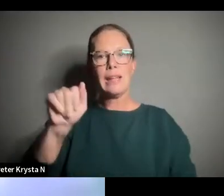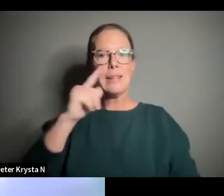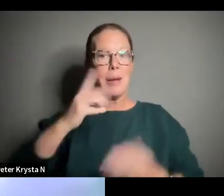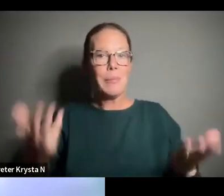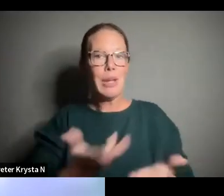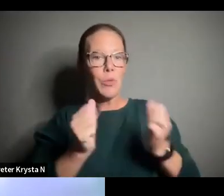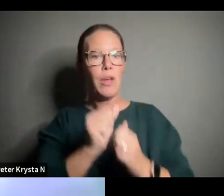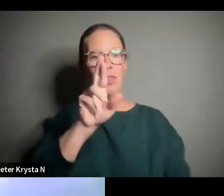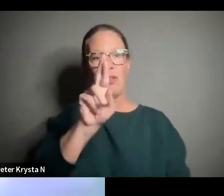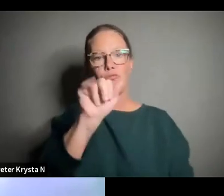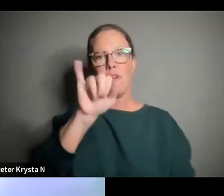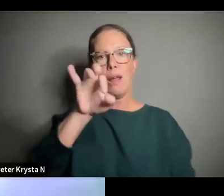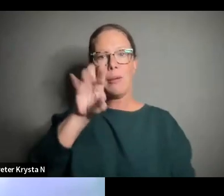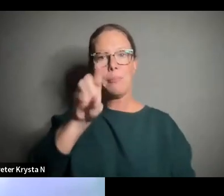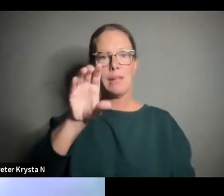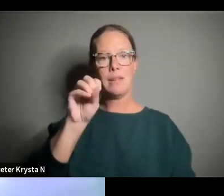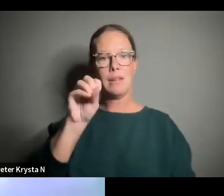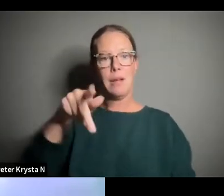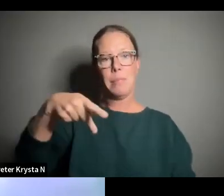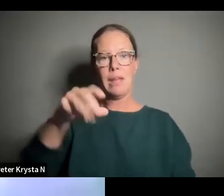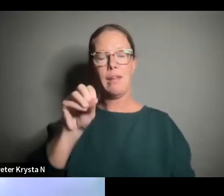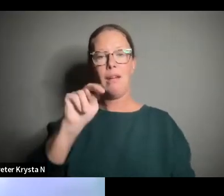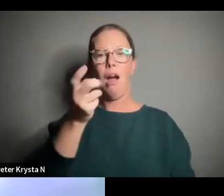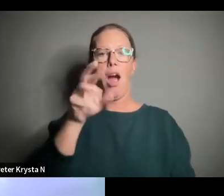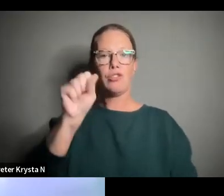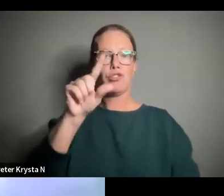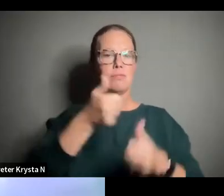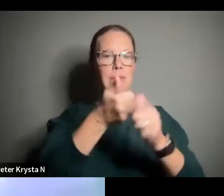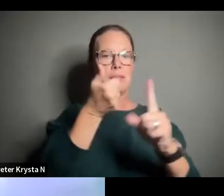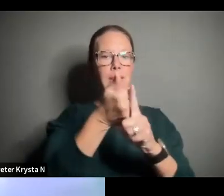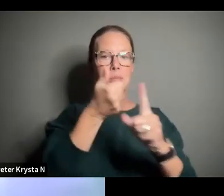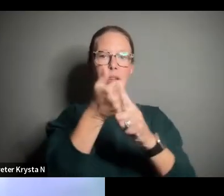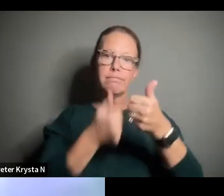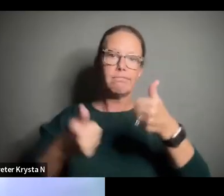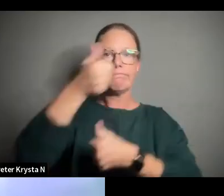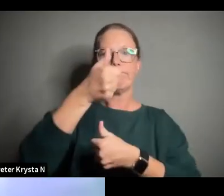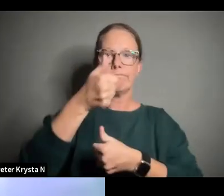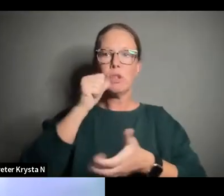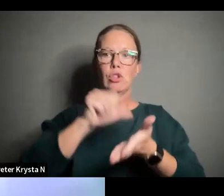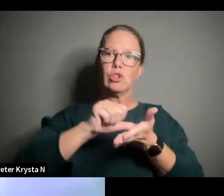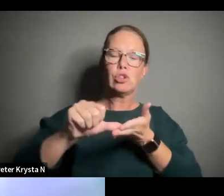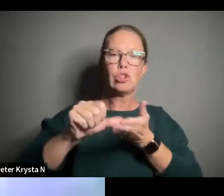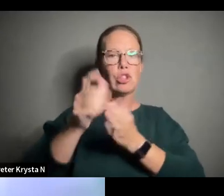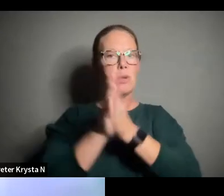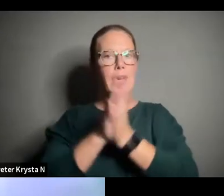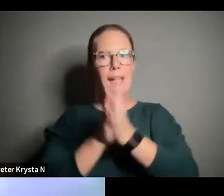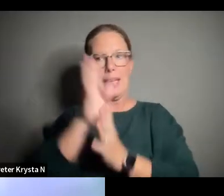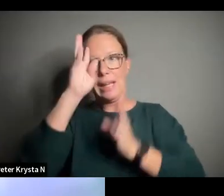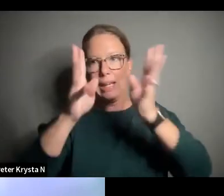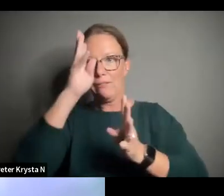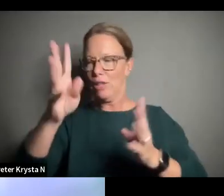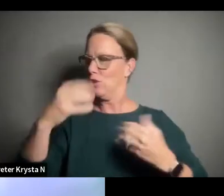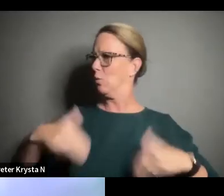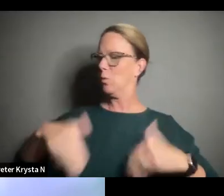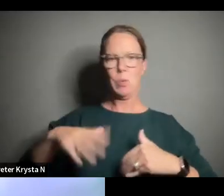who is the chair of the Raymond Chair in Surgical Innovation. That's quite a